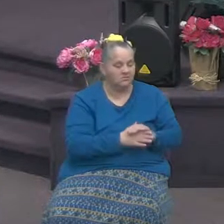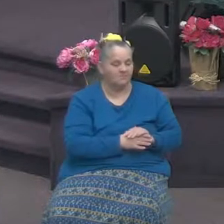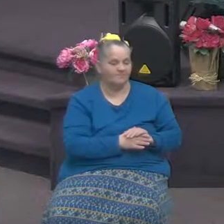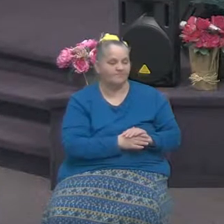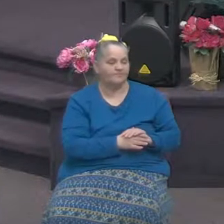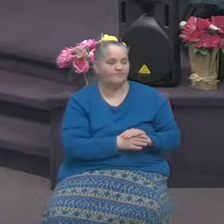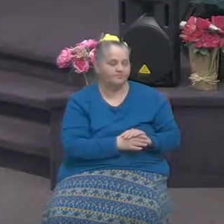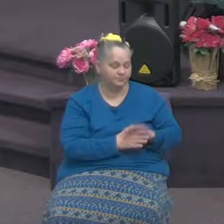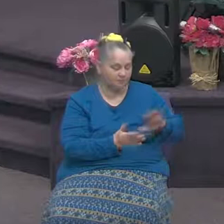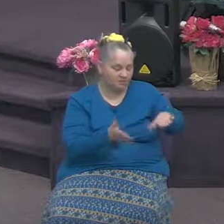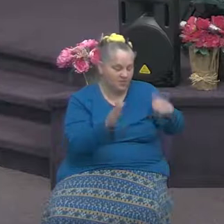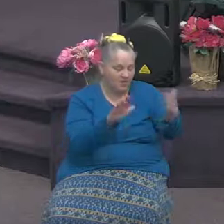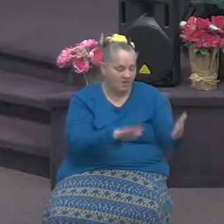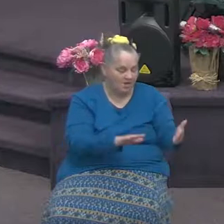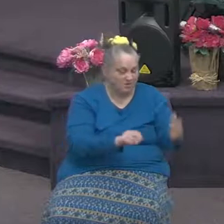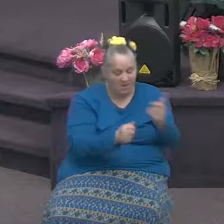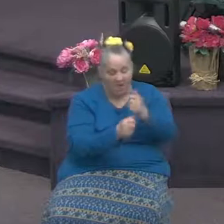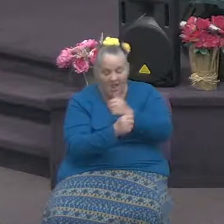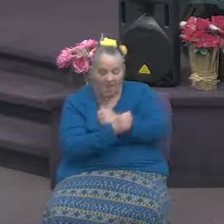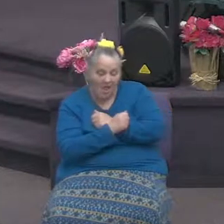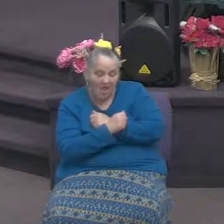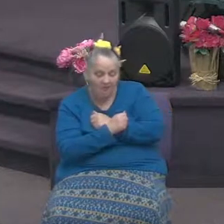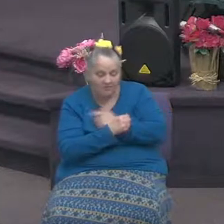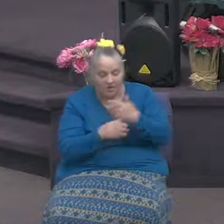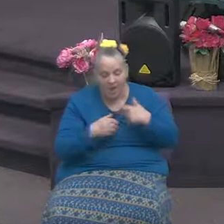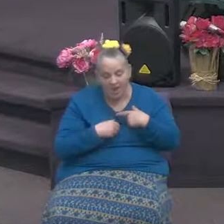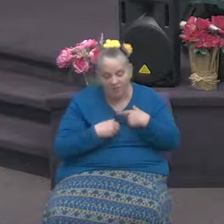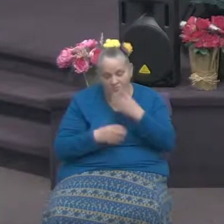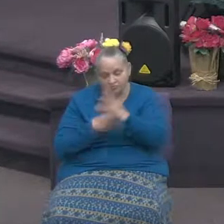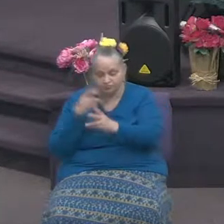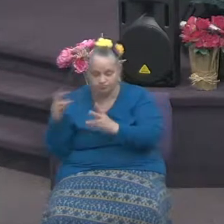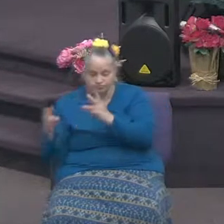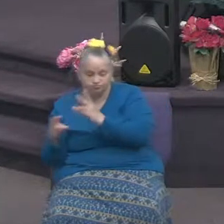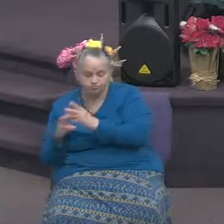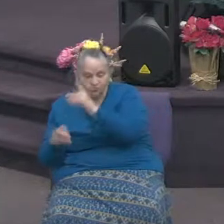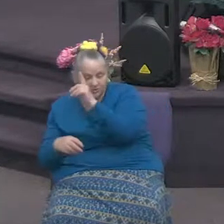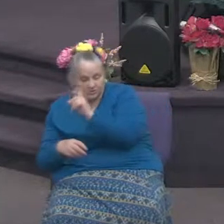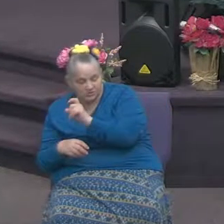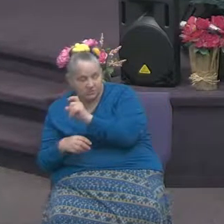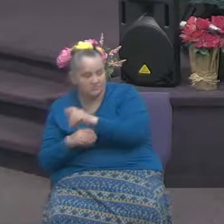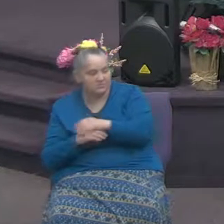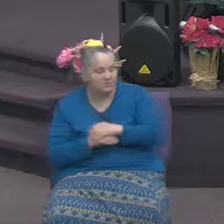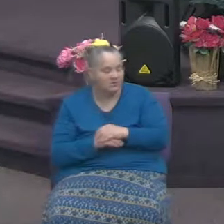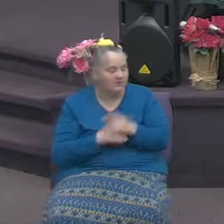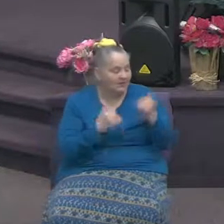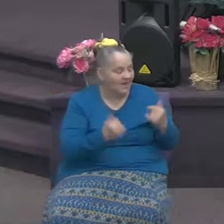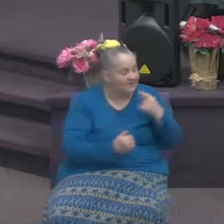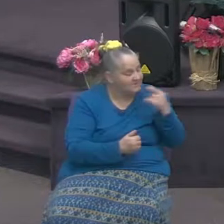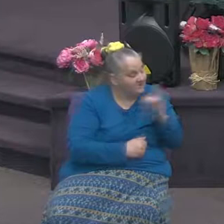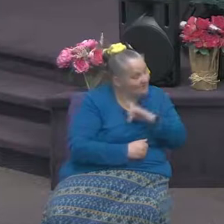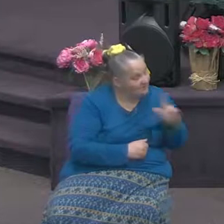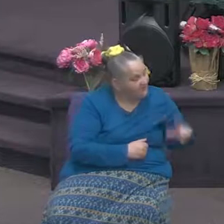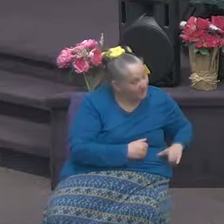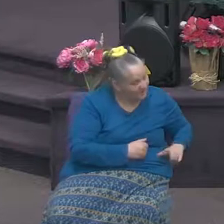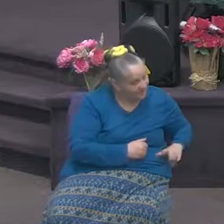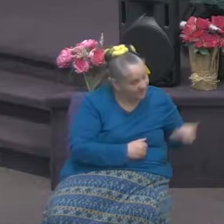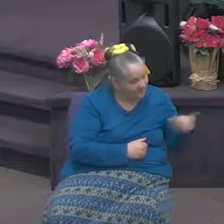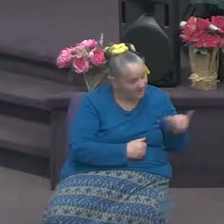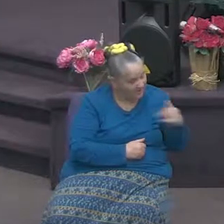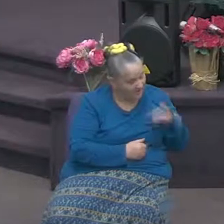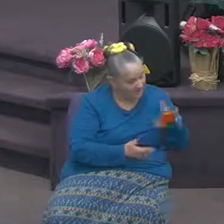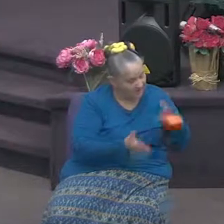old ways. You're dying to that love affair you had with Egypt. And now you're saying, Lord, as I